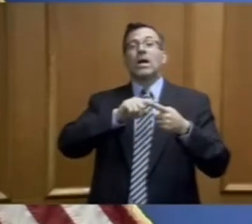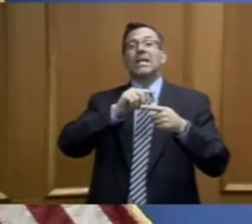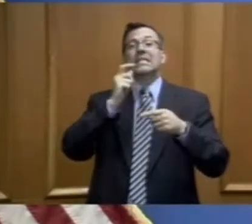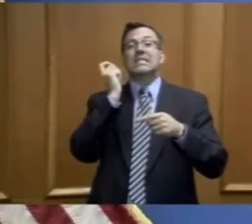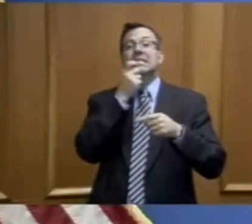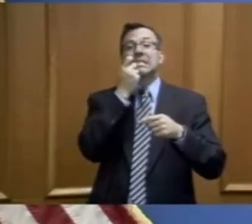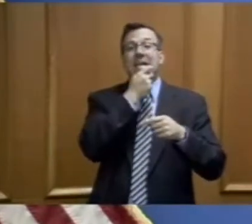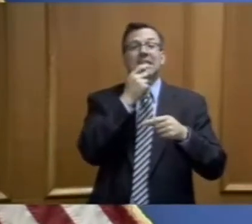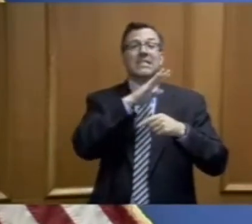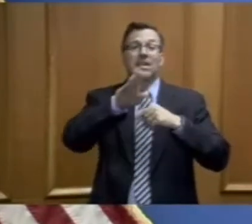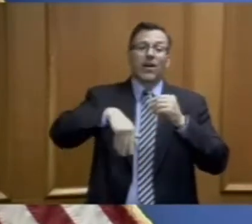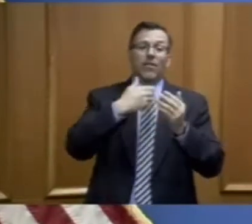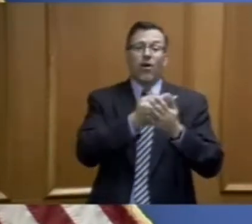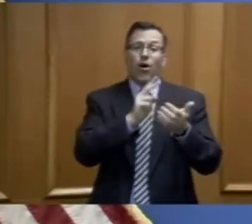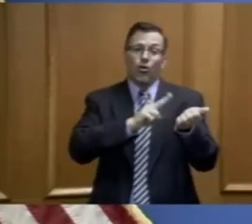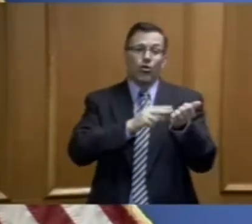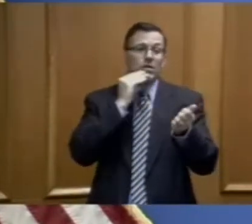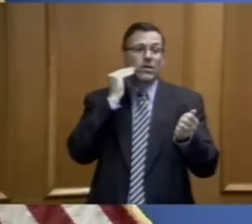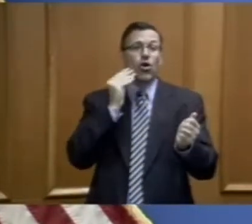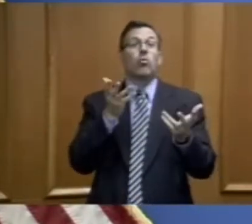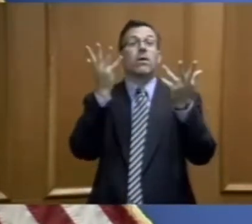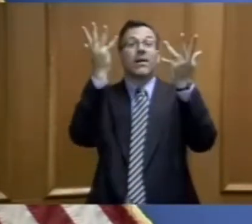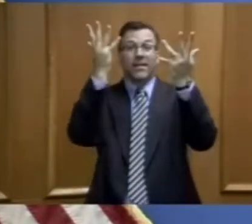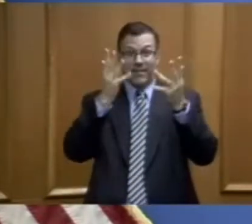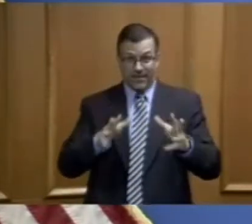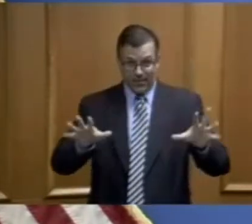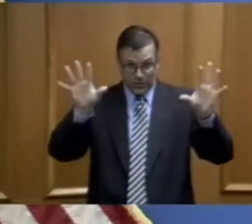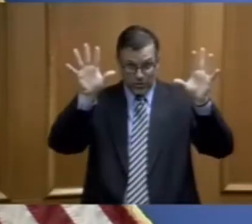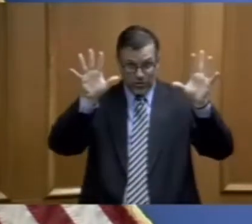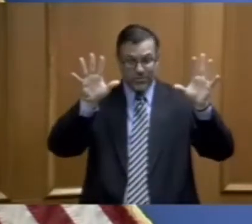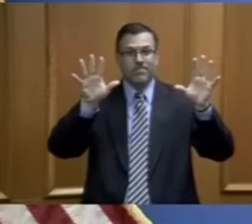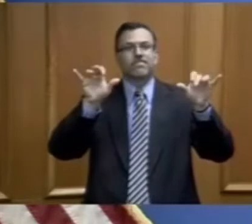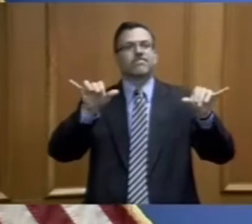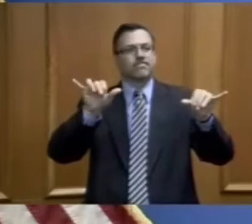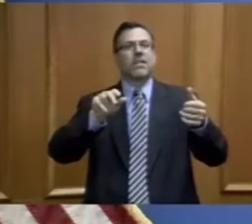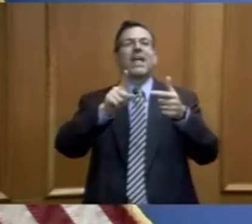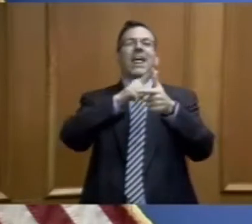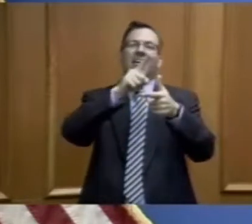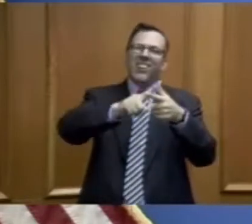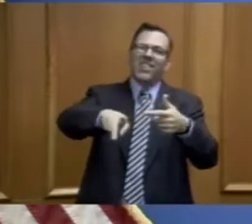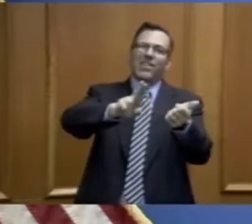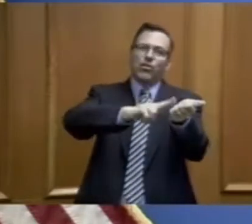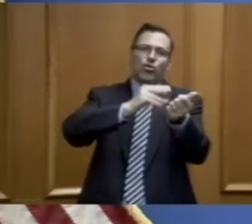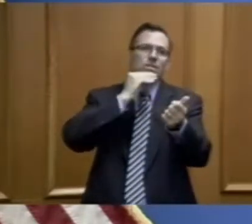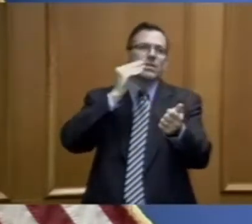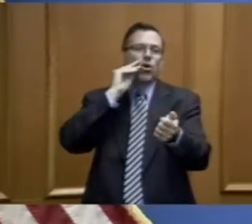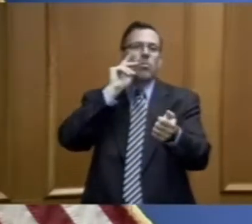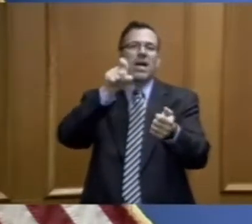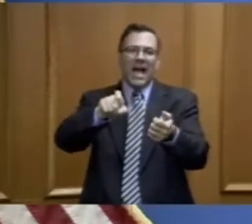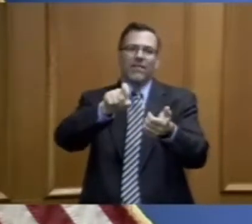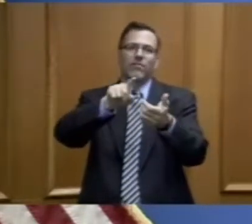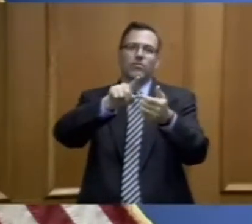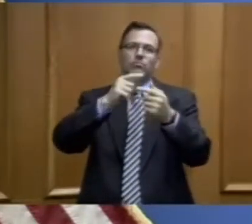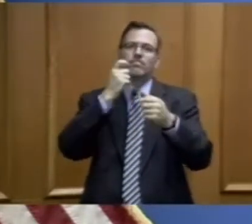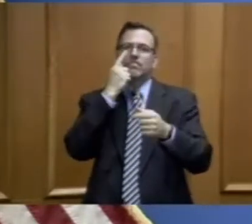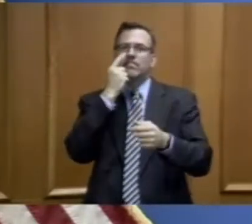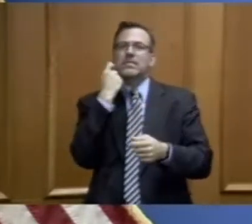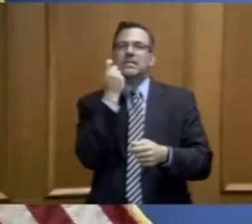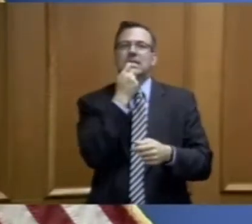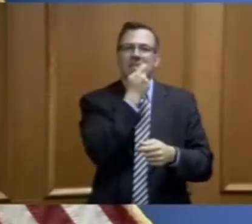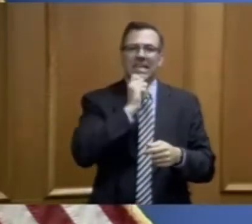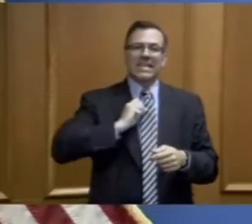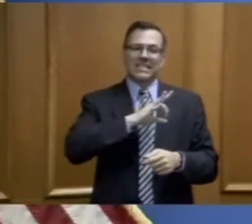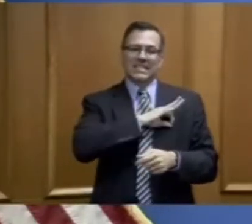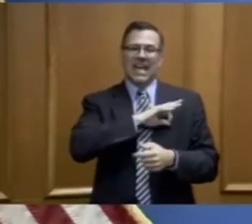is completed, the nursing home facilities will begin undertaking weekly retesting of their staff, because we know it's the